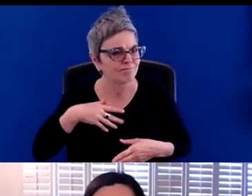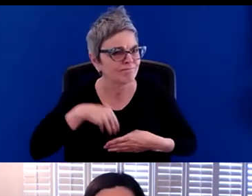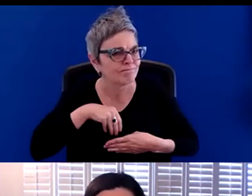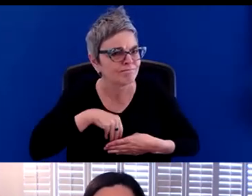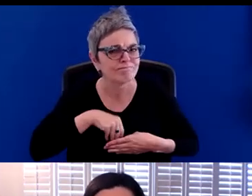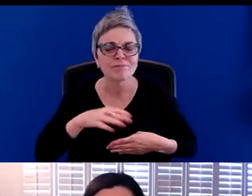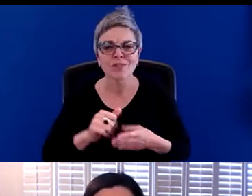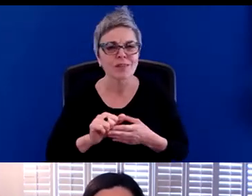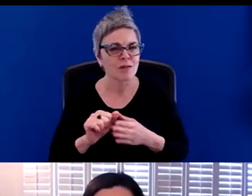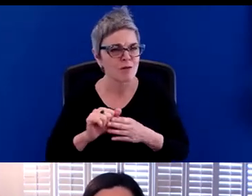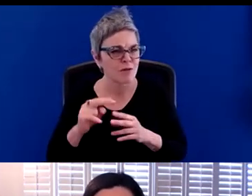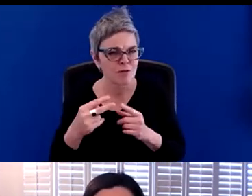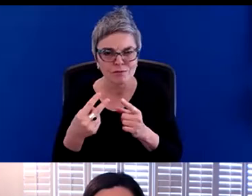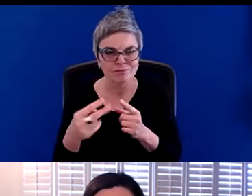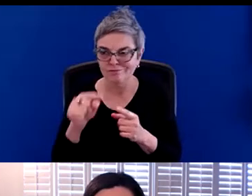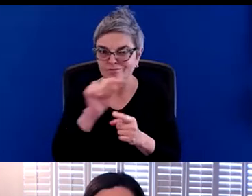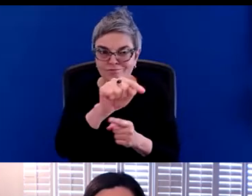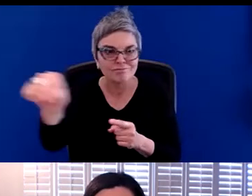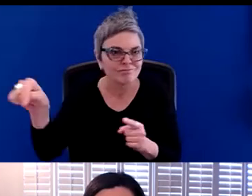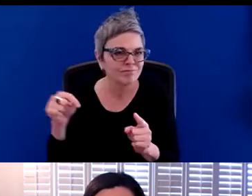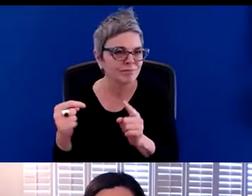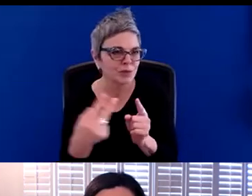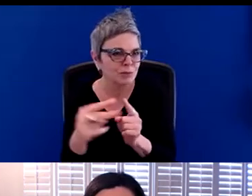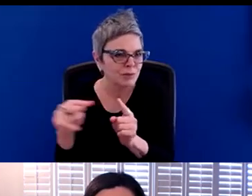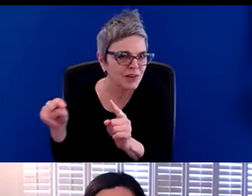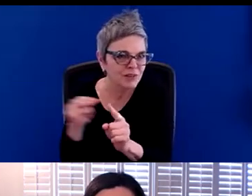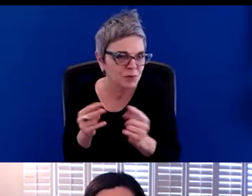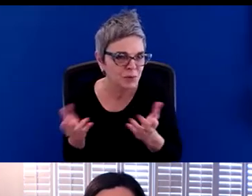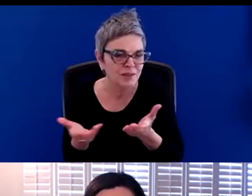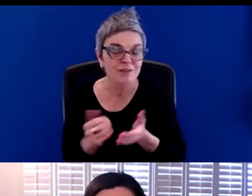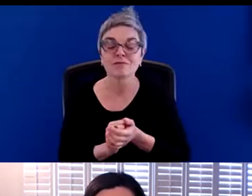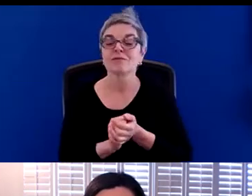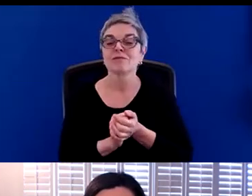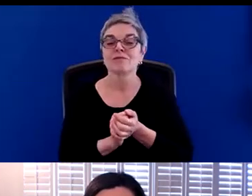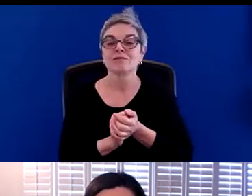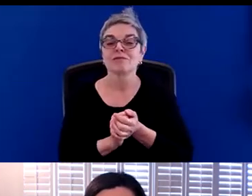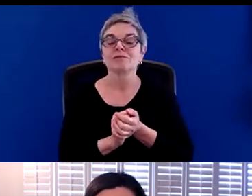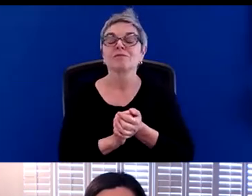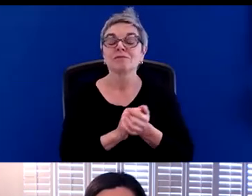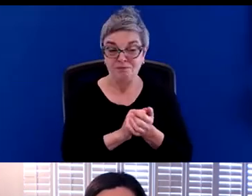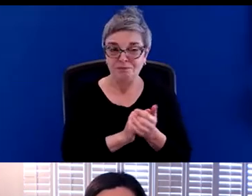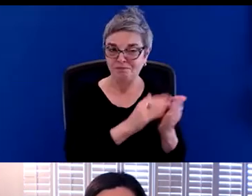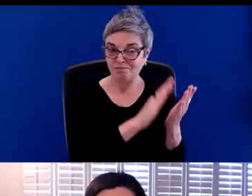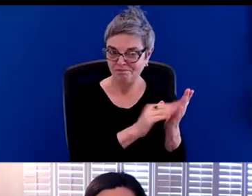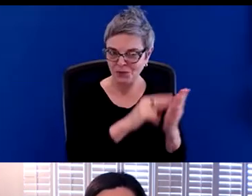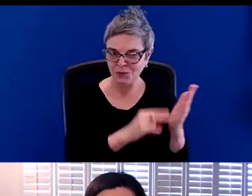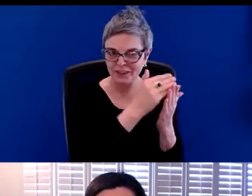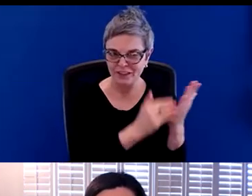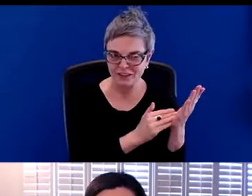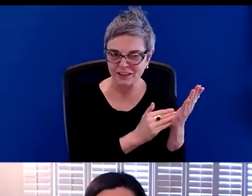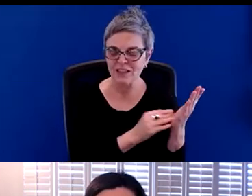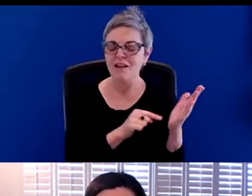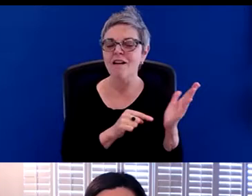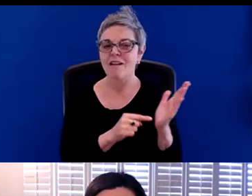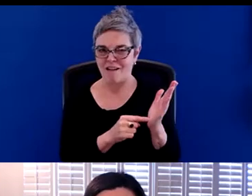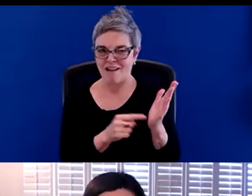this? But I was really excited because this was a chance for me to use people's citations,